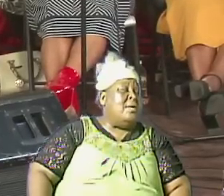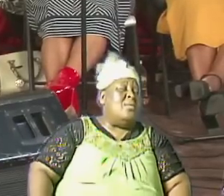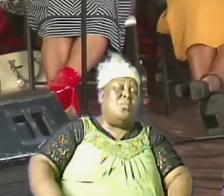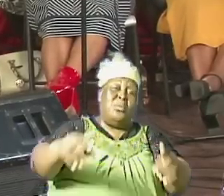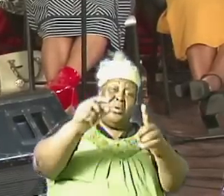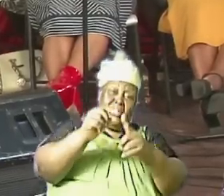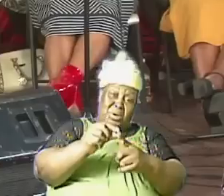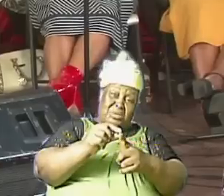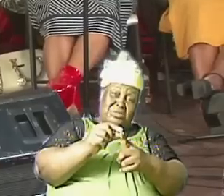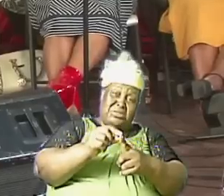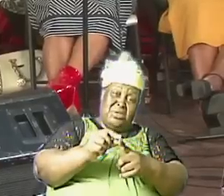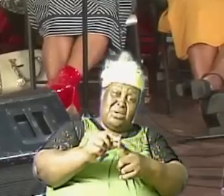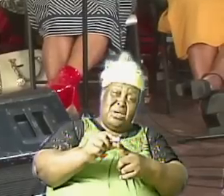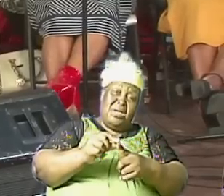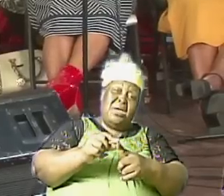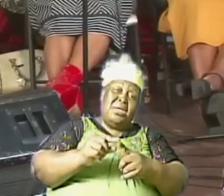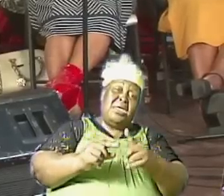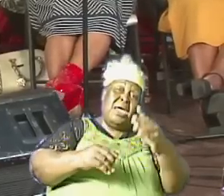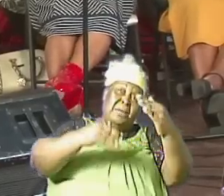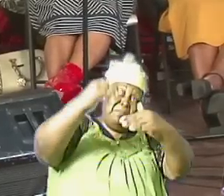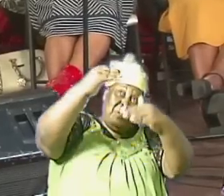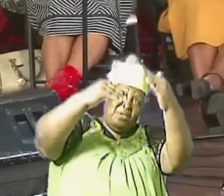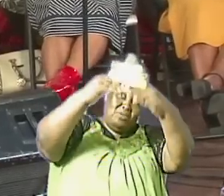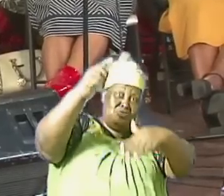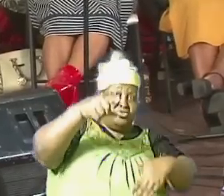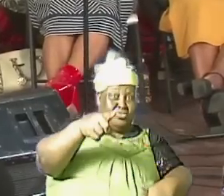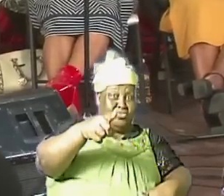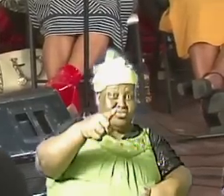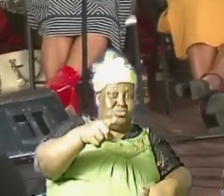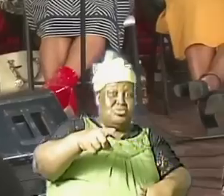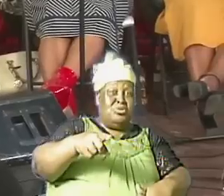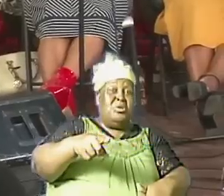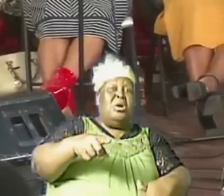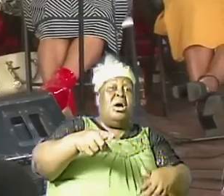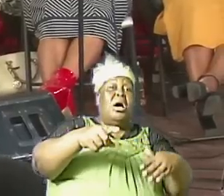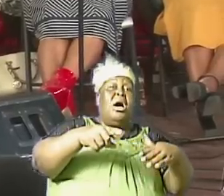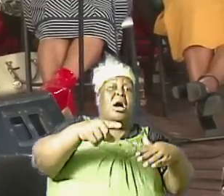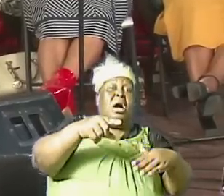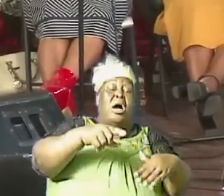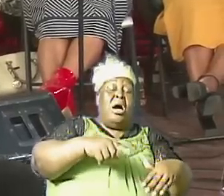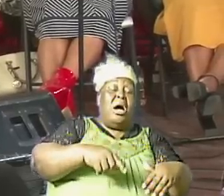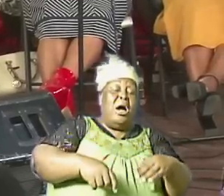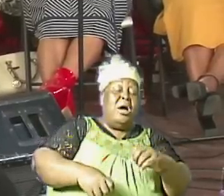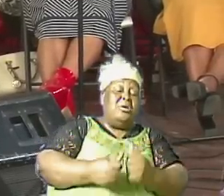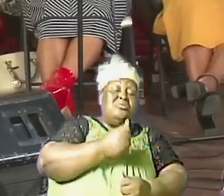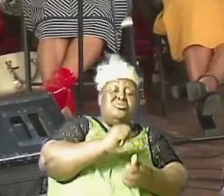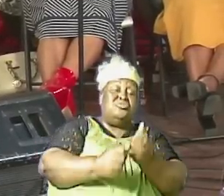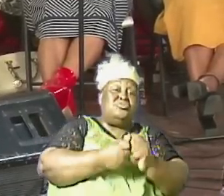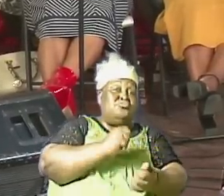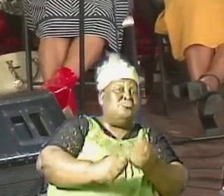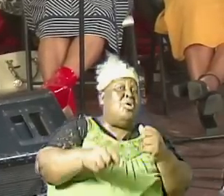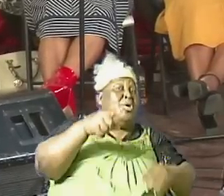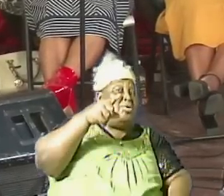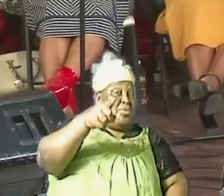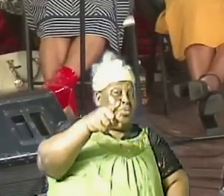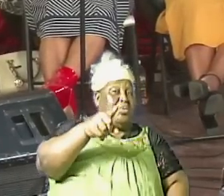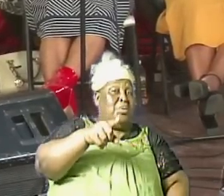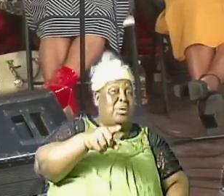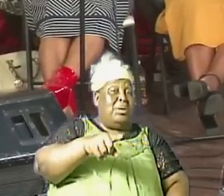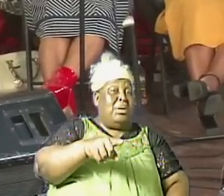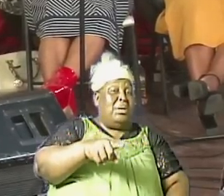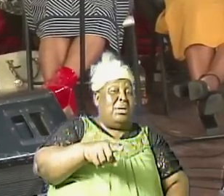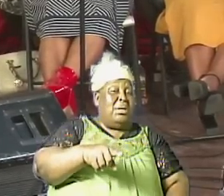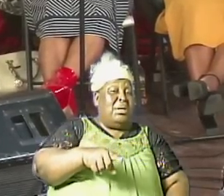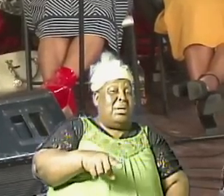Hallelujah. Words can build you up or pull you down. It can